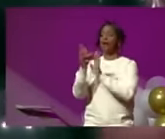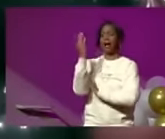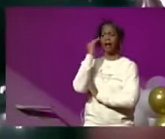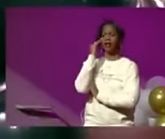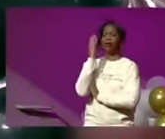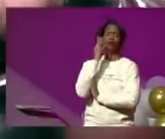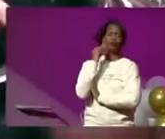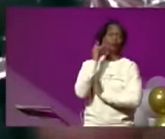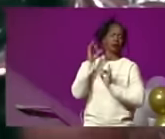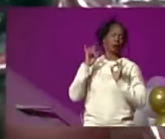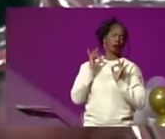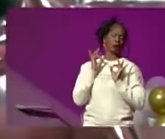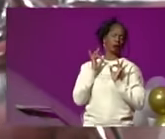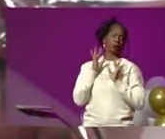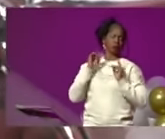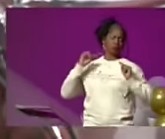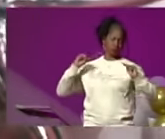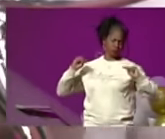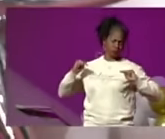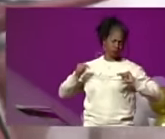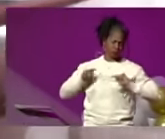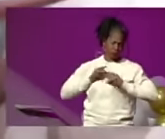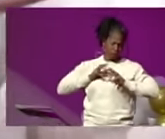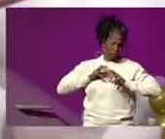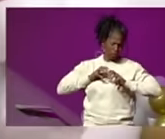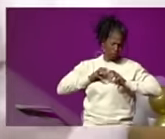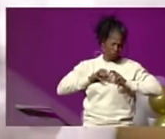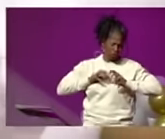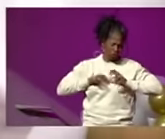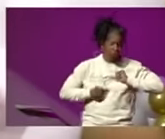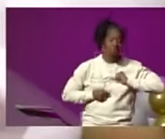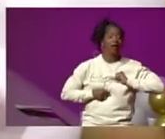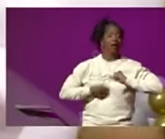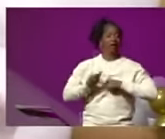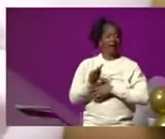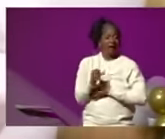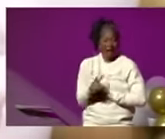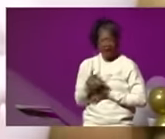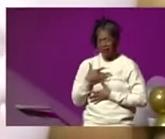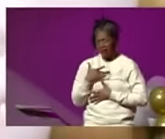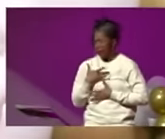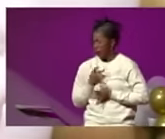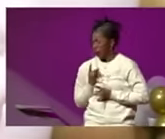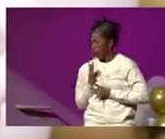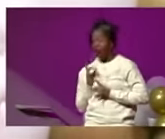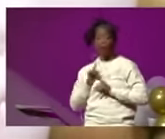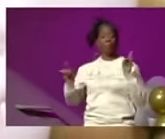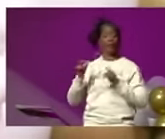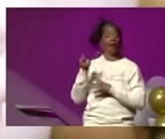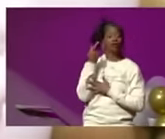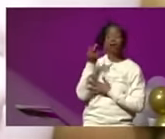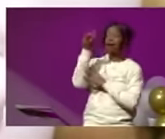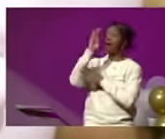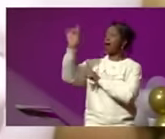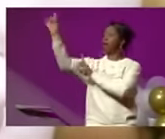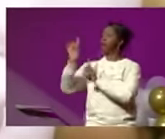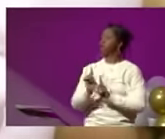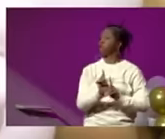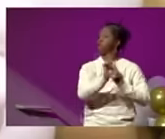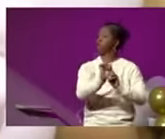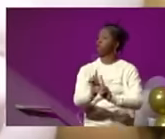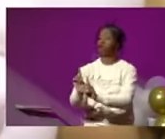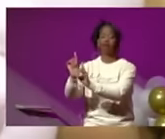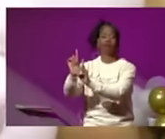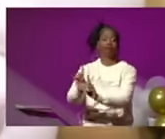who's going through hell and hardship right now. You ain't in this by yourself. God walks with you through